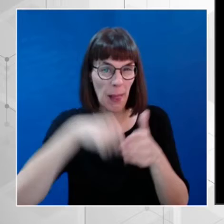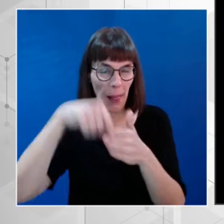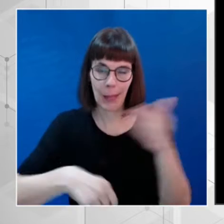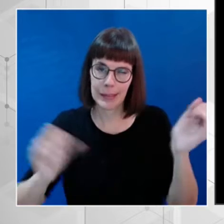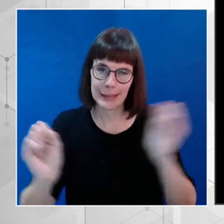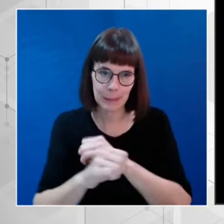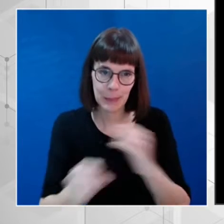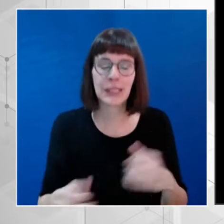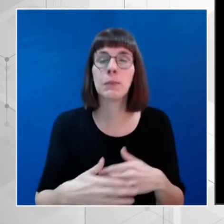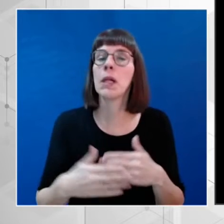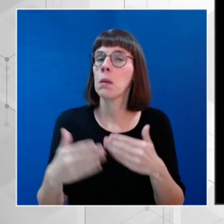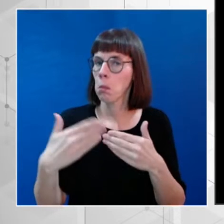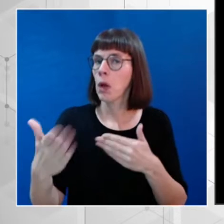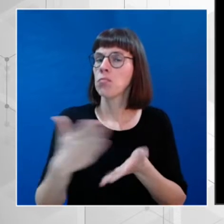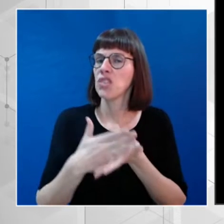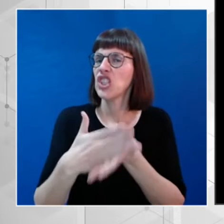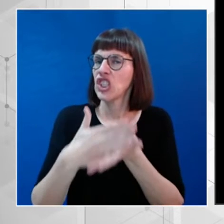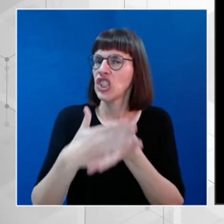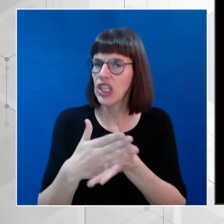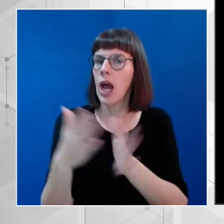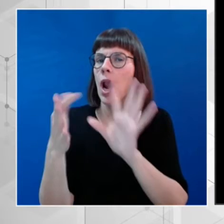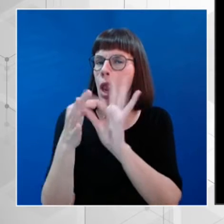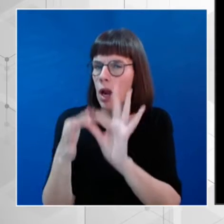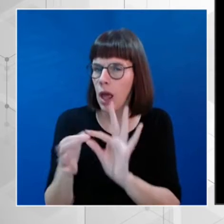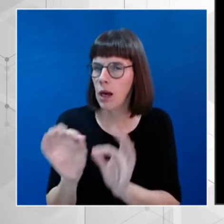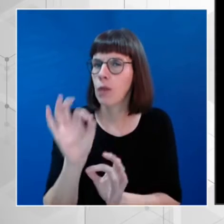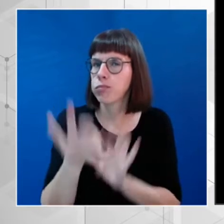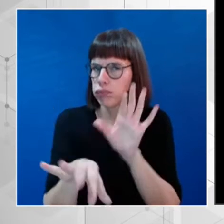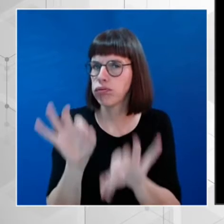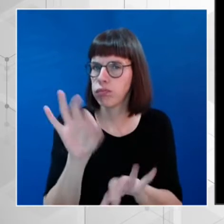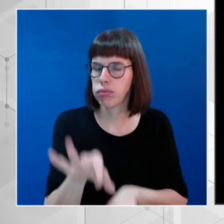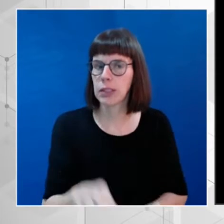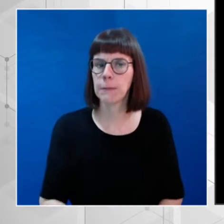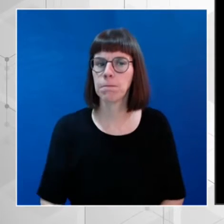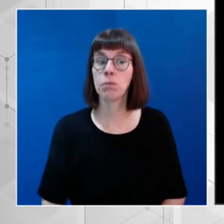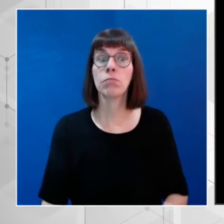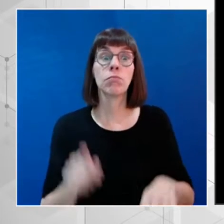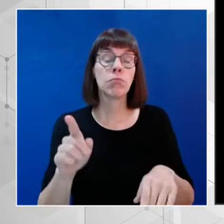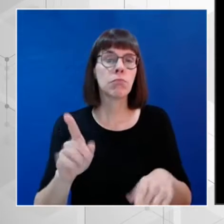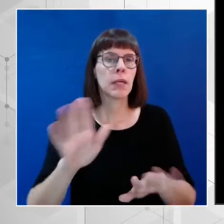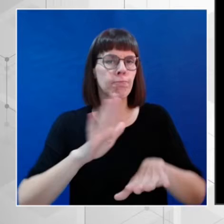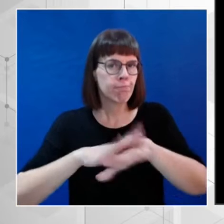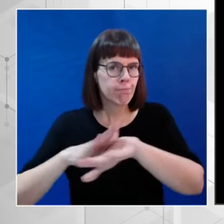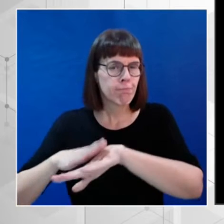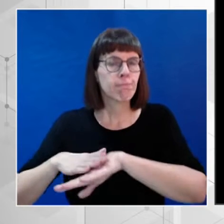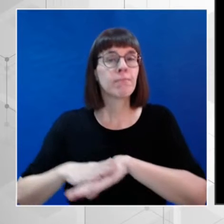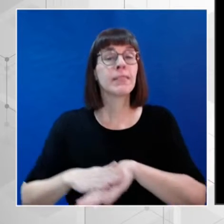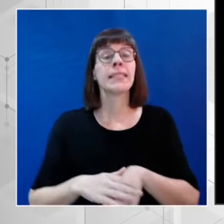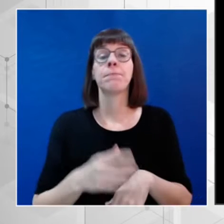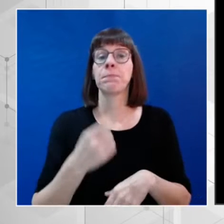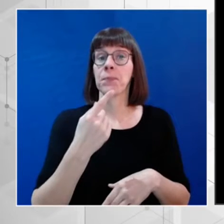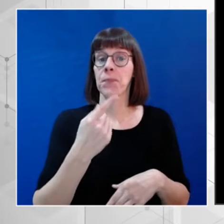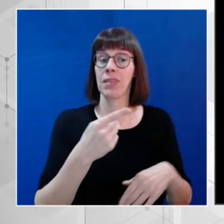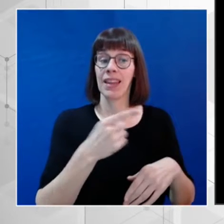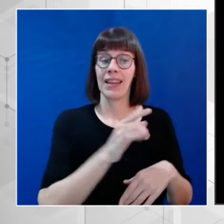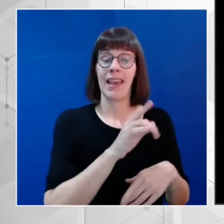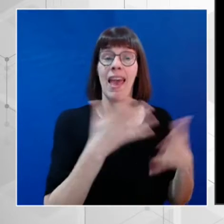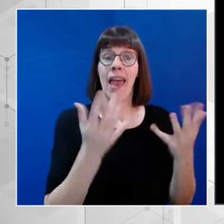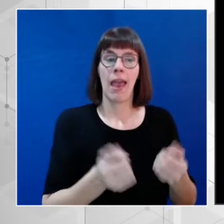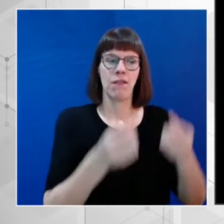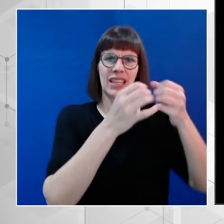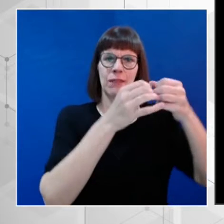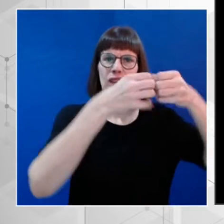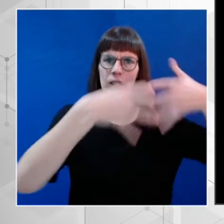resources, obviously. Important, when I say backend, just to clarify, I will mean the infrastructure, so code